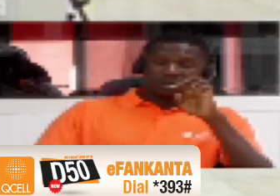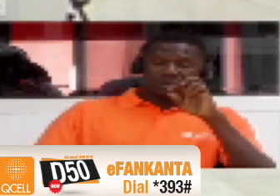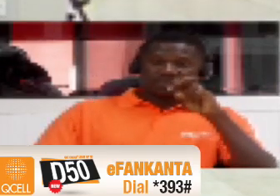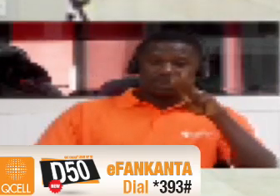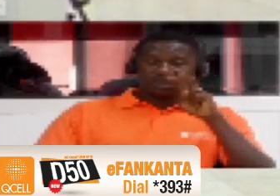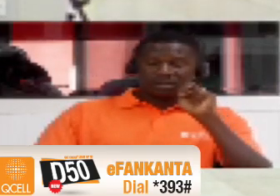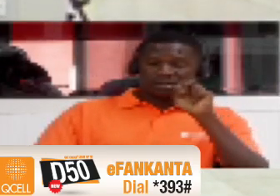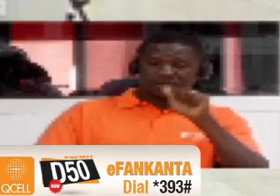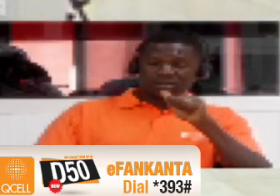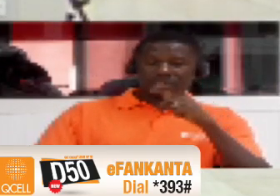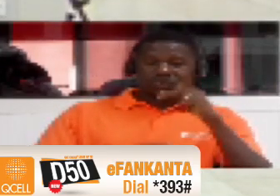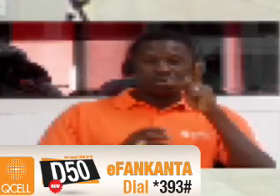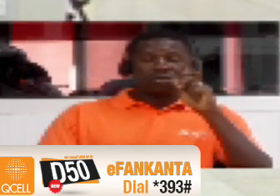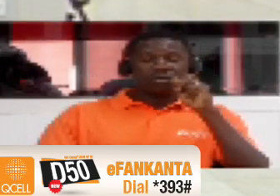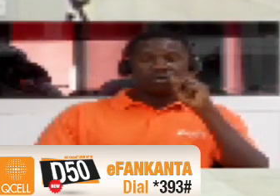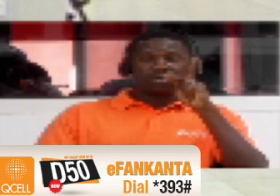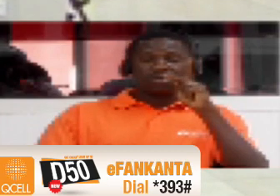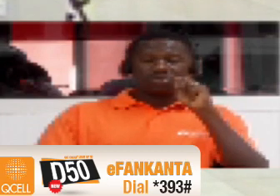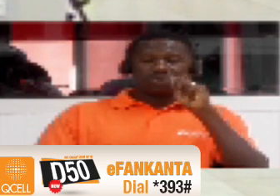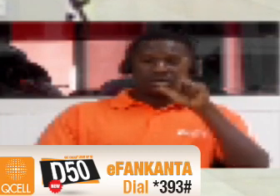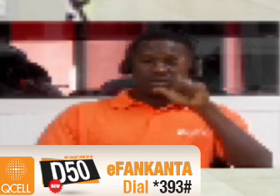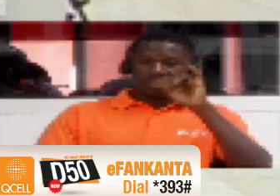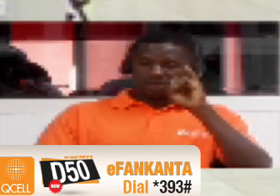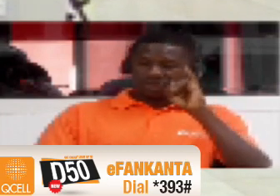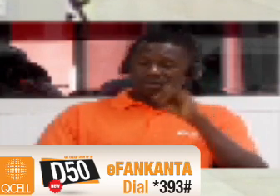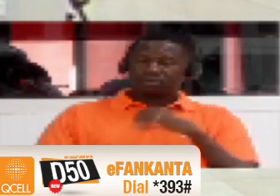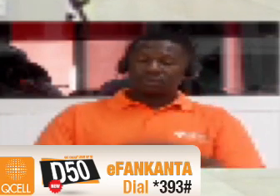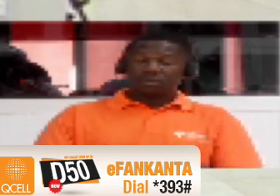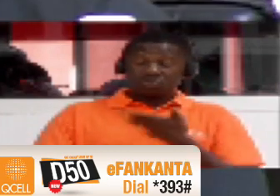were many places where one could have a party.